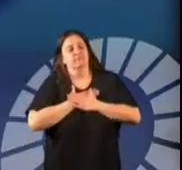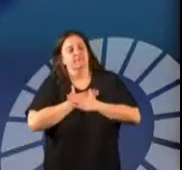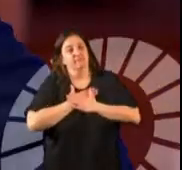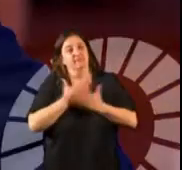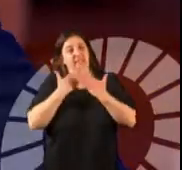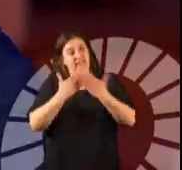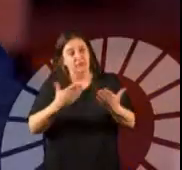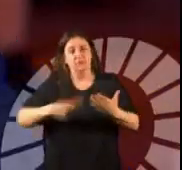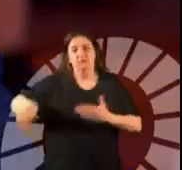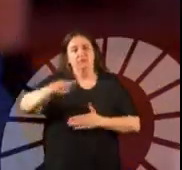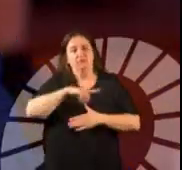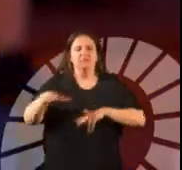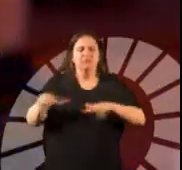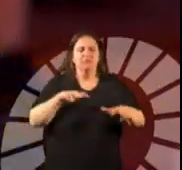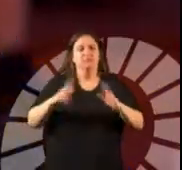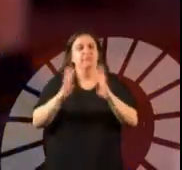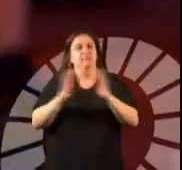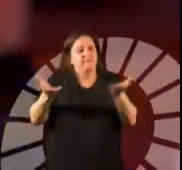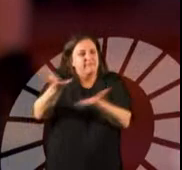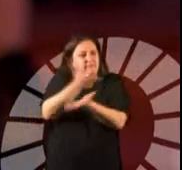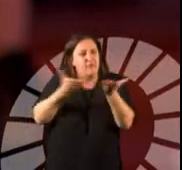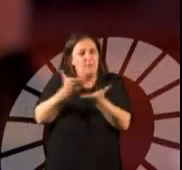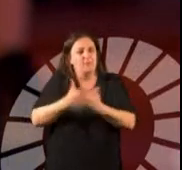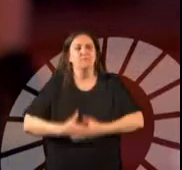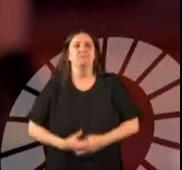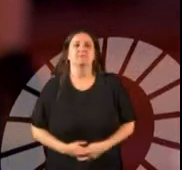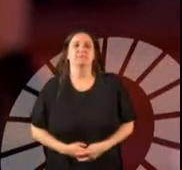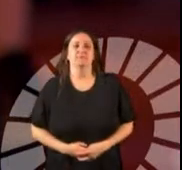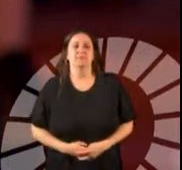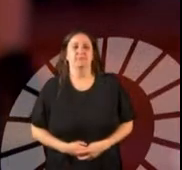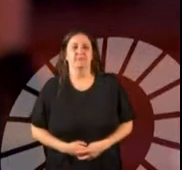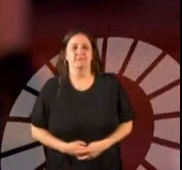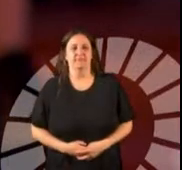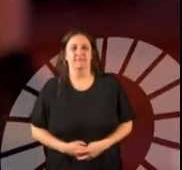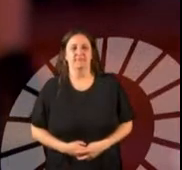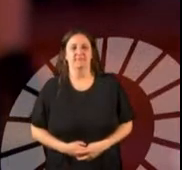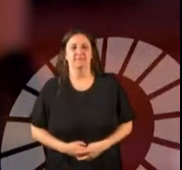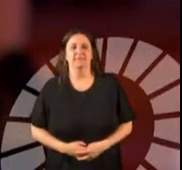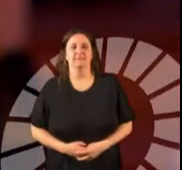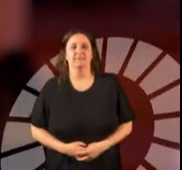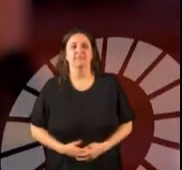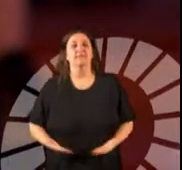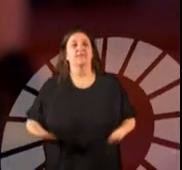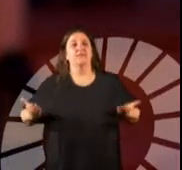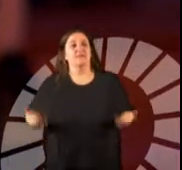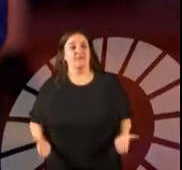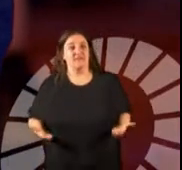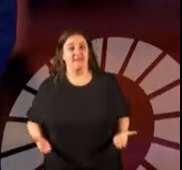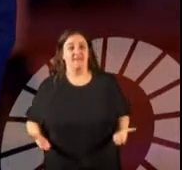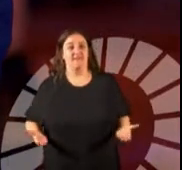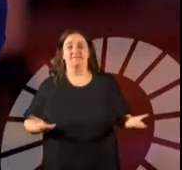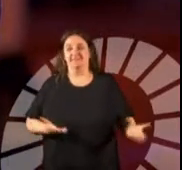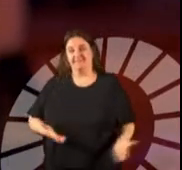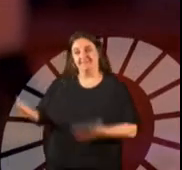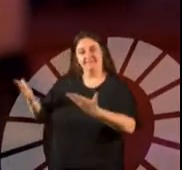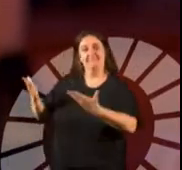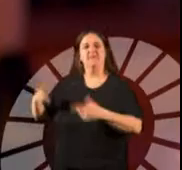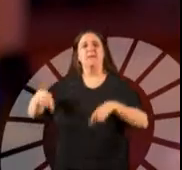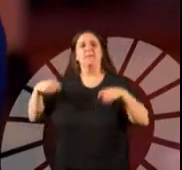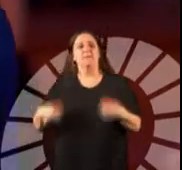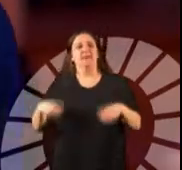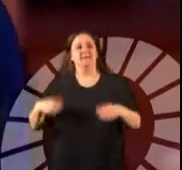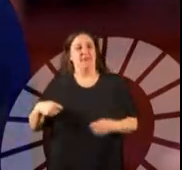Merci, Madame la Présidente. Chère Thank Ursula. You, President, and dear Ursula. Now I'm going to hand the floor to the President of